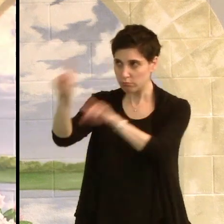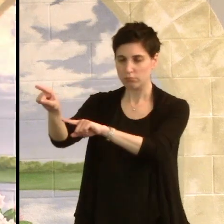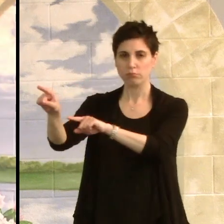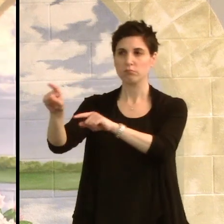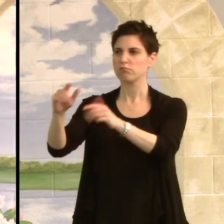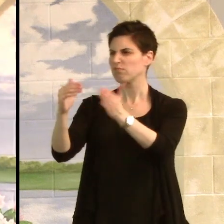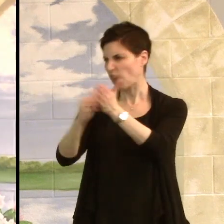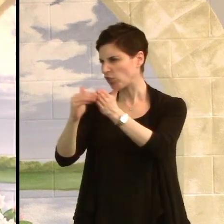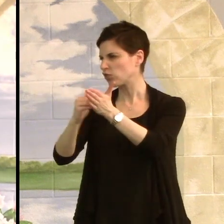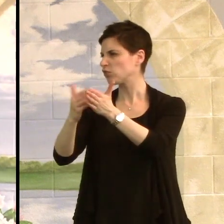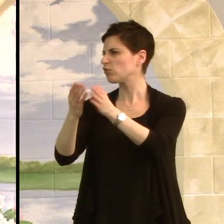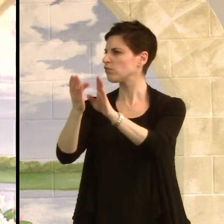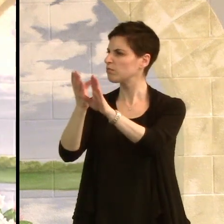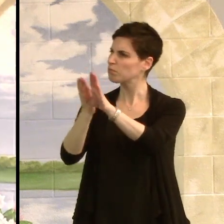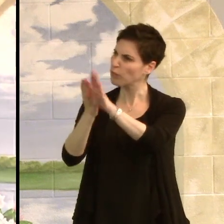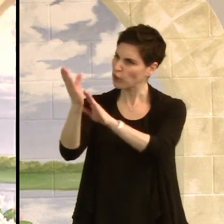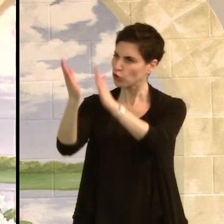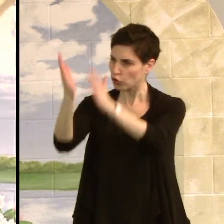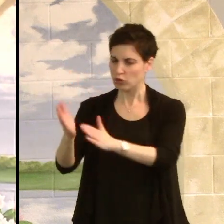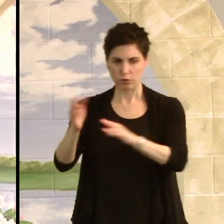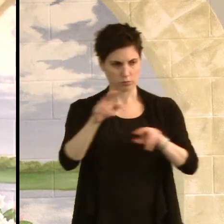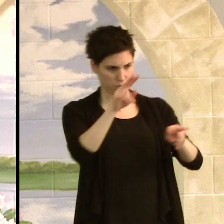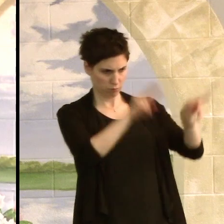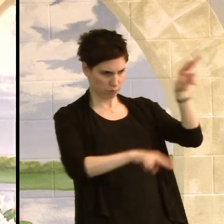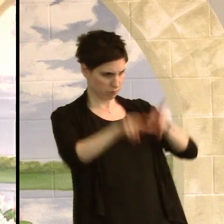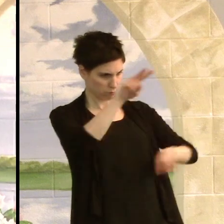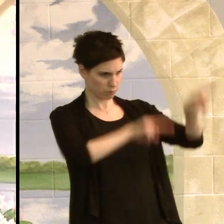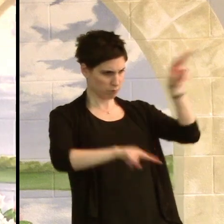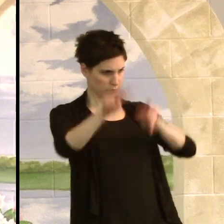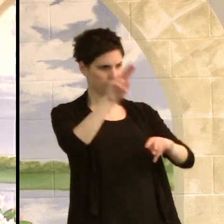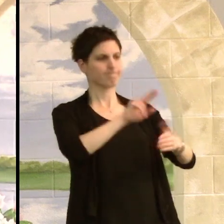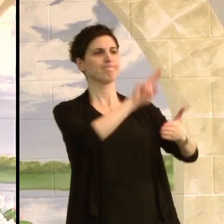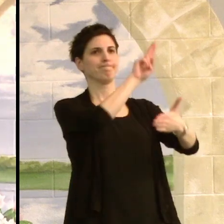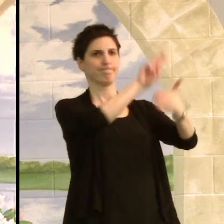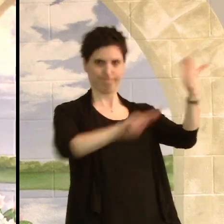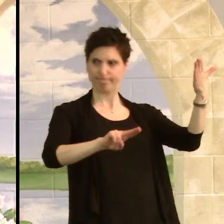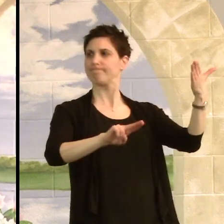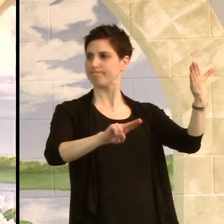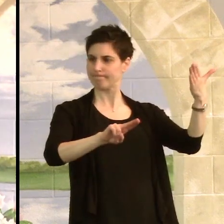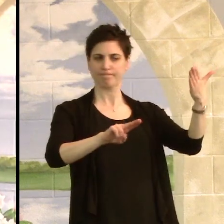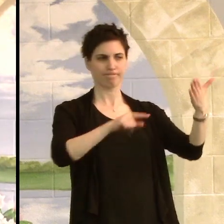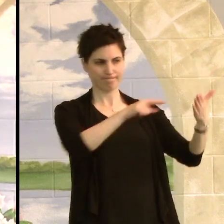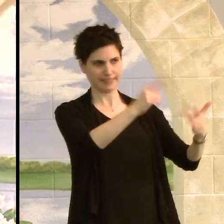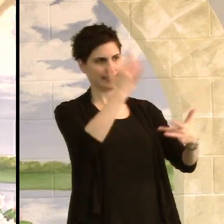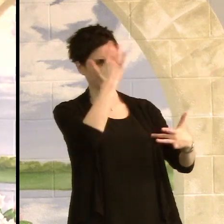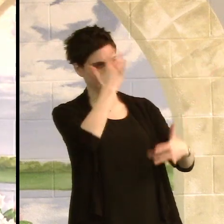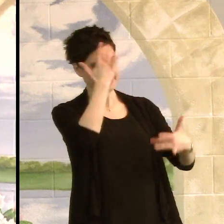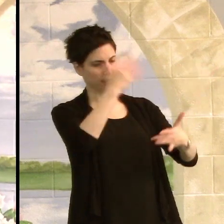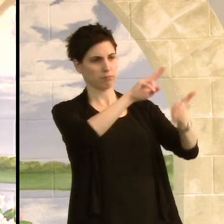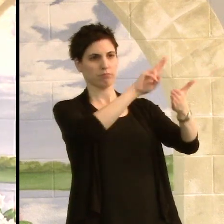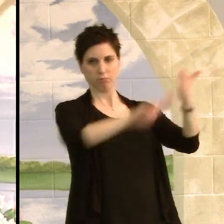a professional offers a diagnosis concerning what condition you might have.